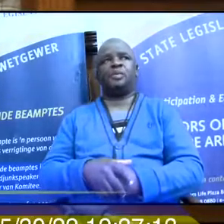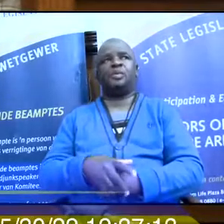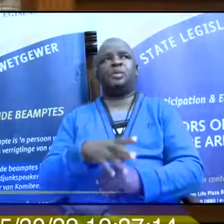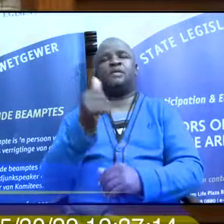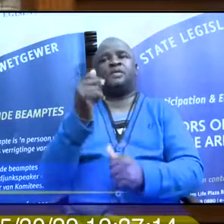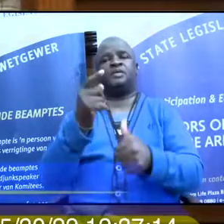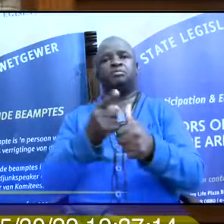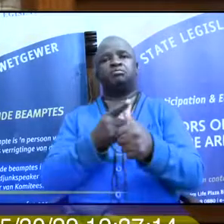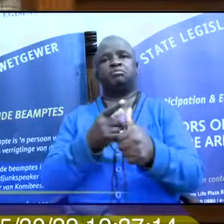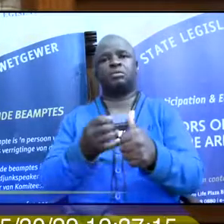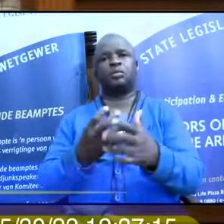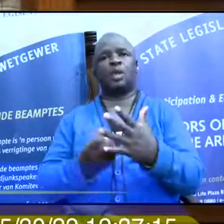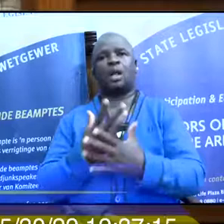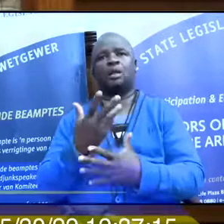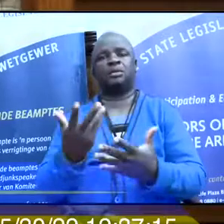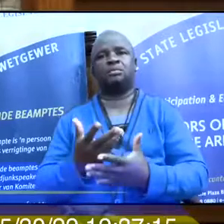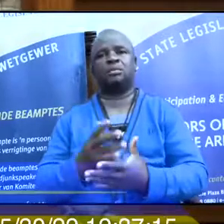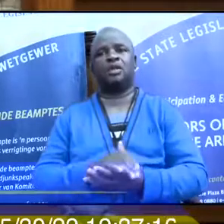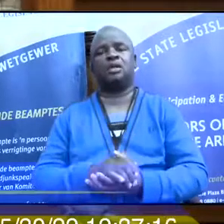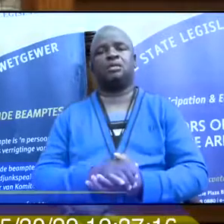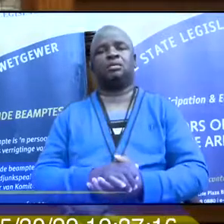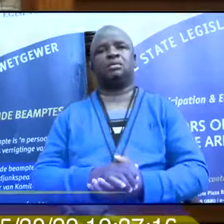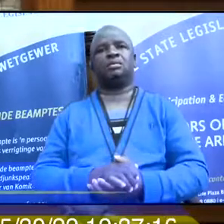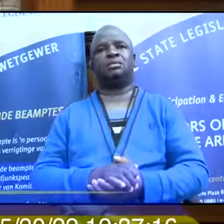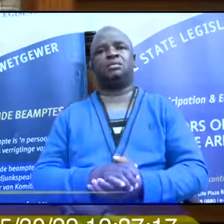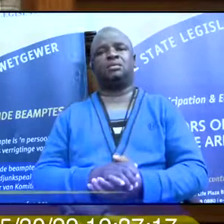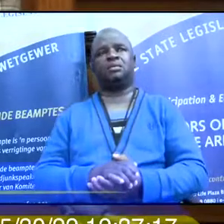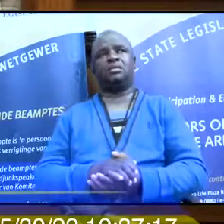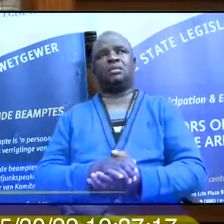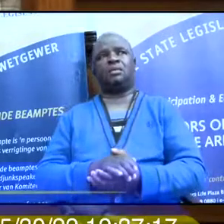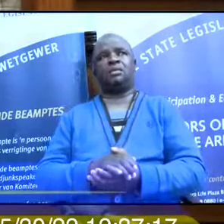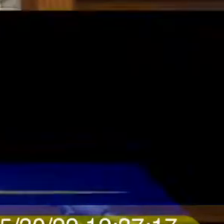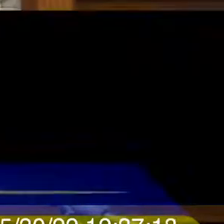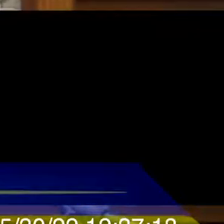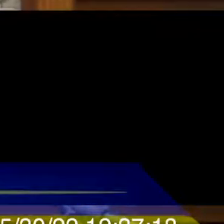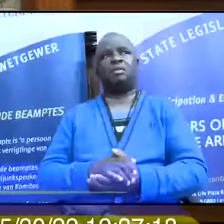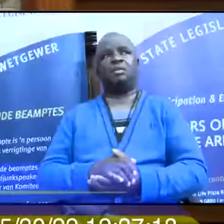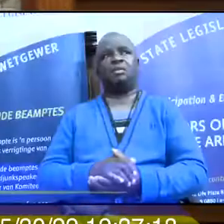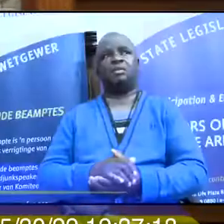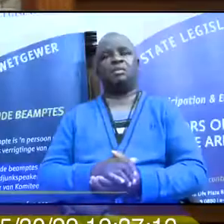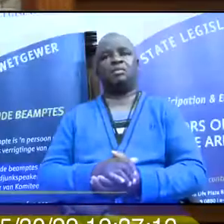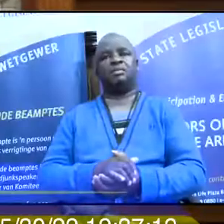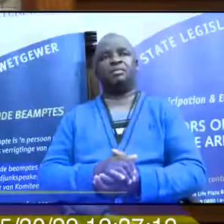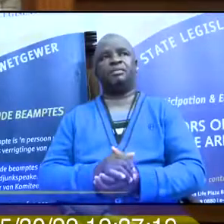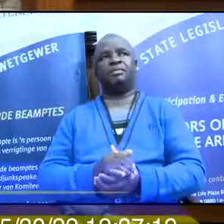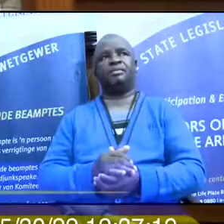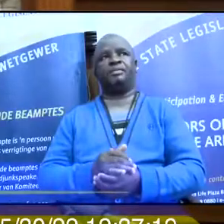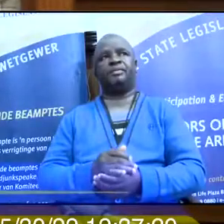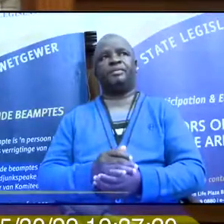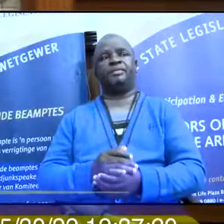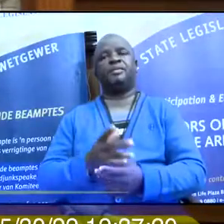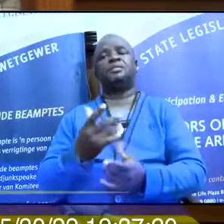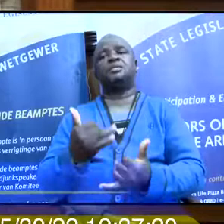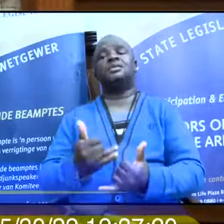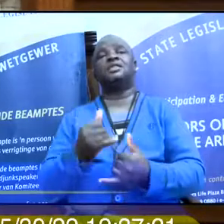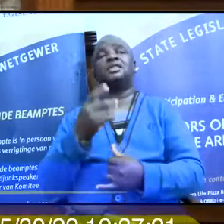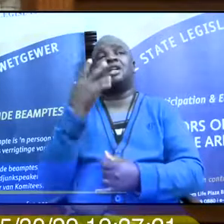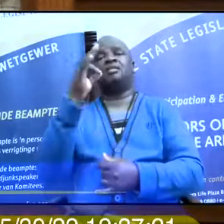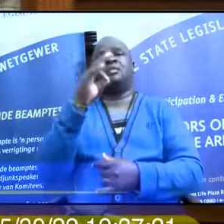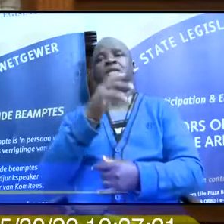one we want to raise the issue of the lack of staff in various government